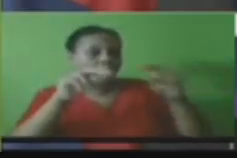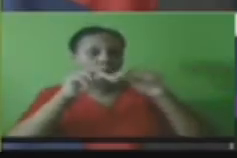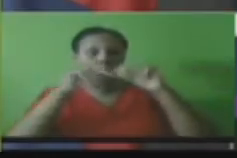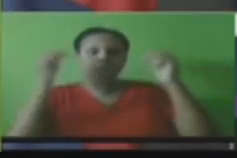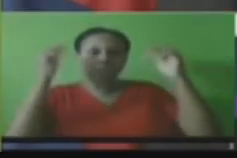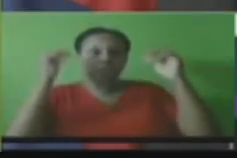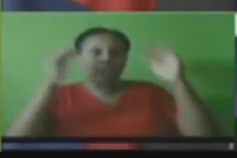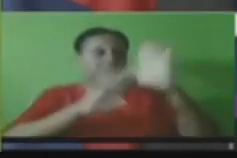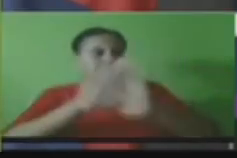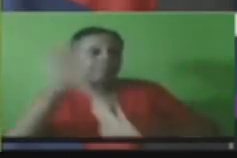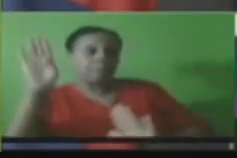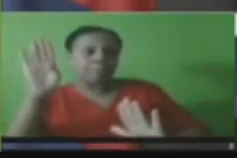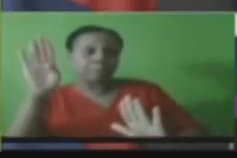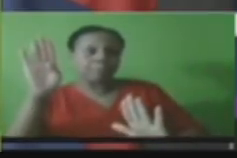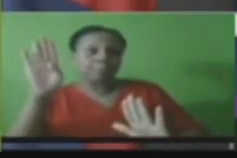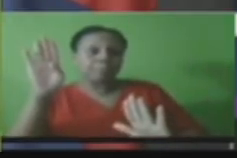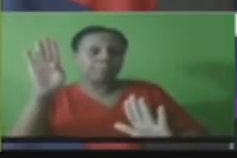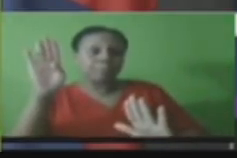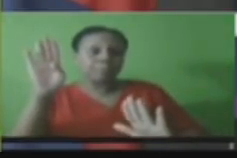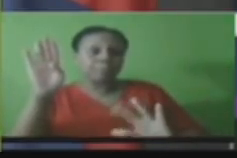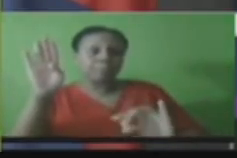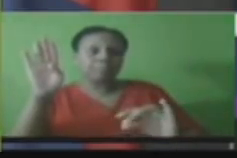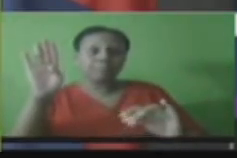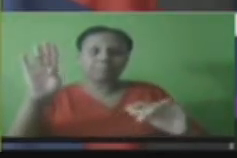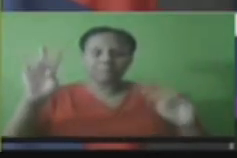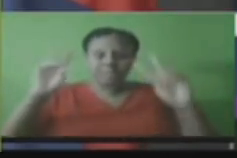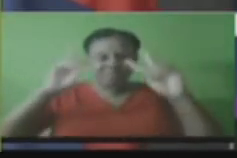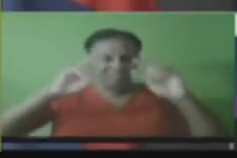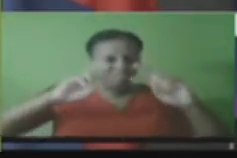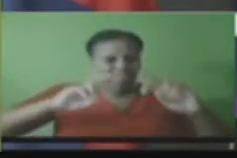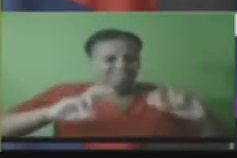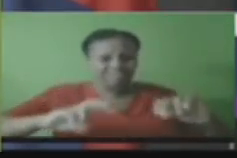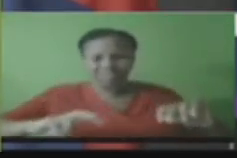subject of serious examination now. We await the outcome of that.